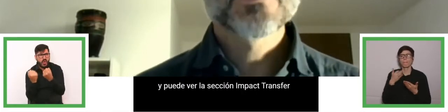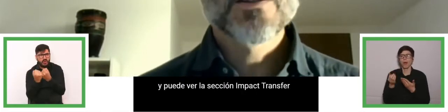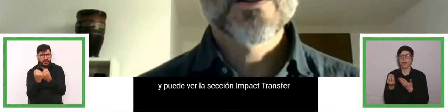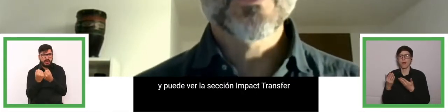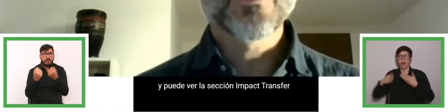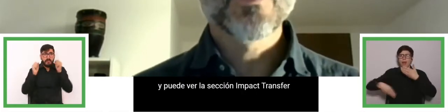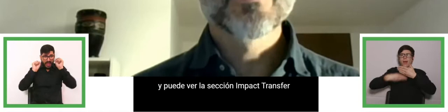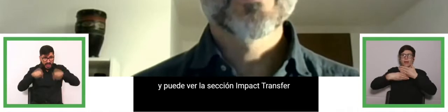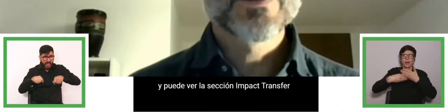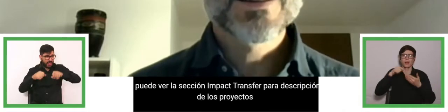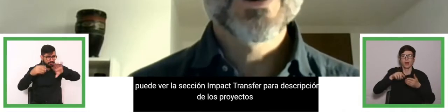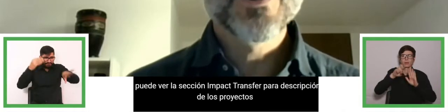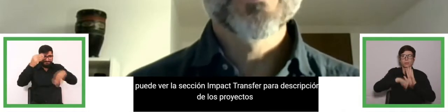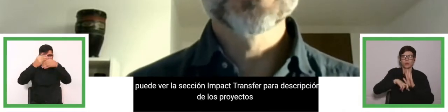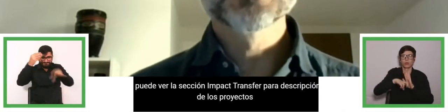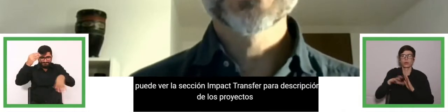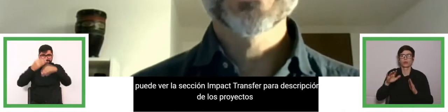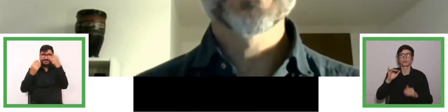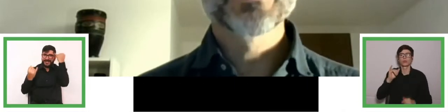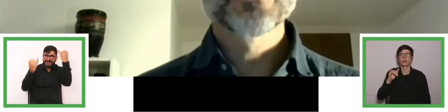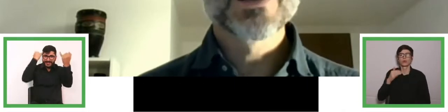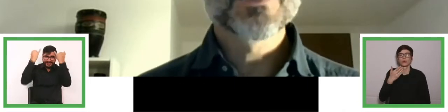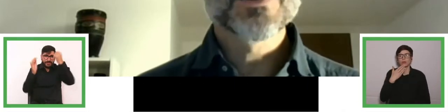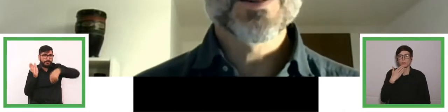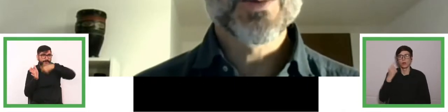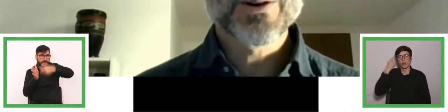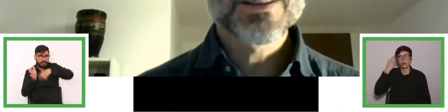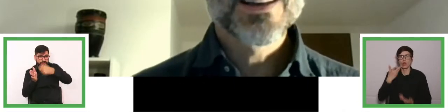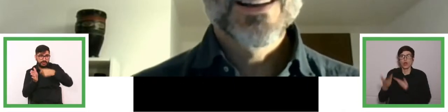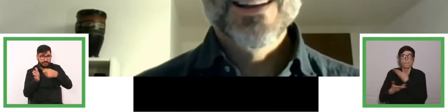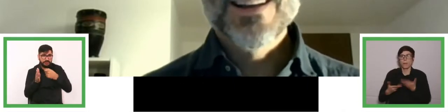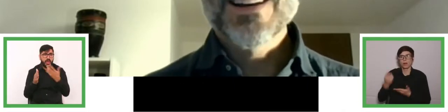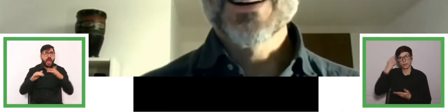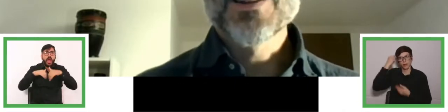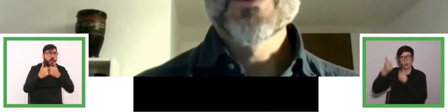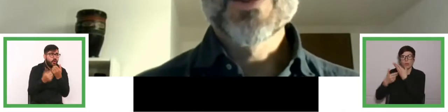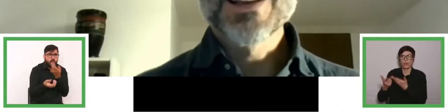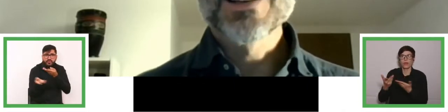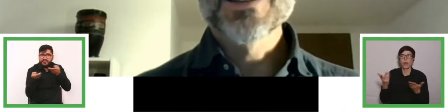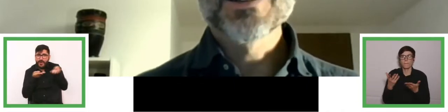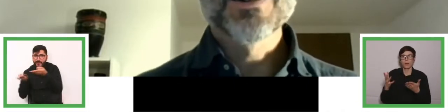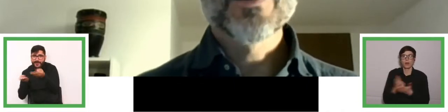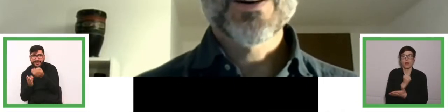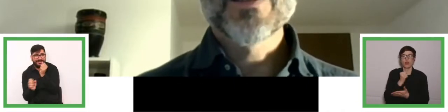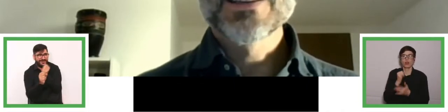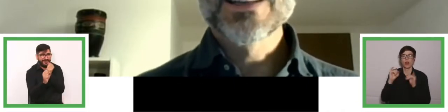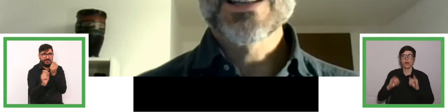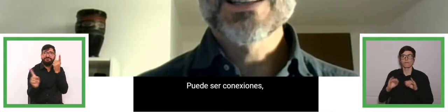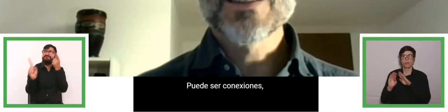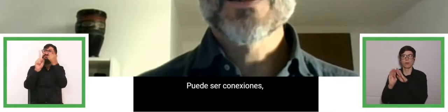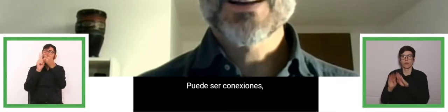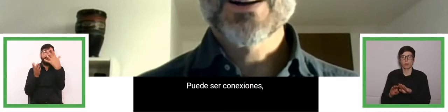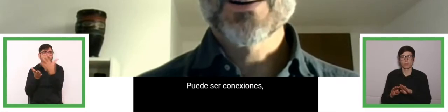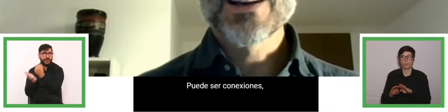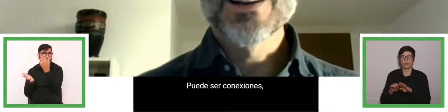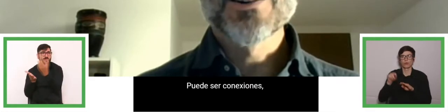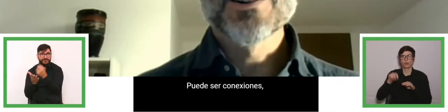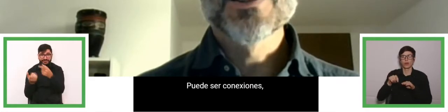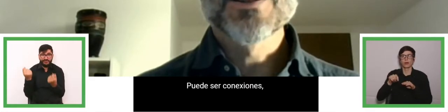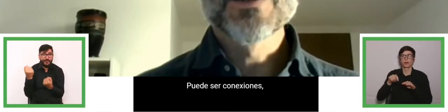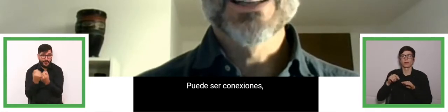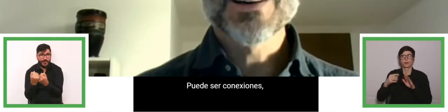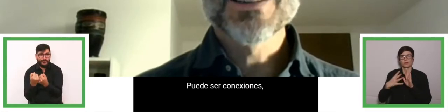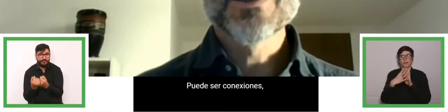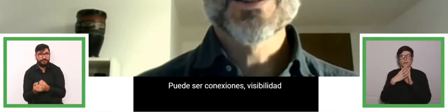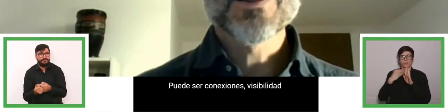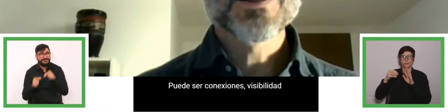I'm sure all of us and all of you can find a way to support the replication of these initiatives. And I encourage